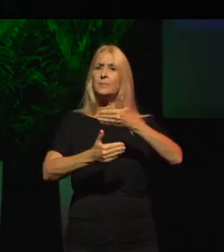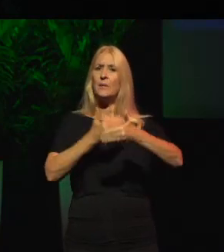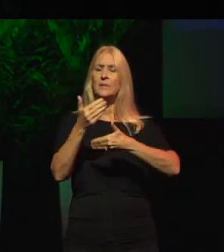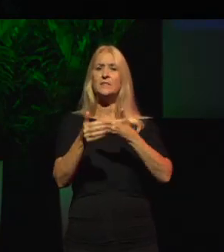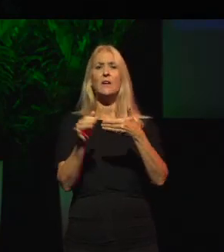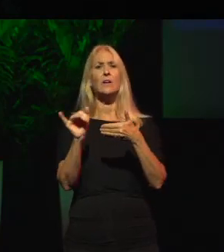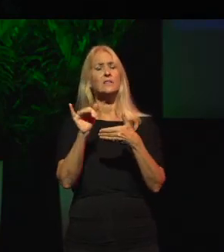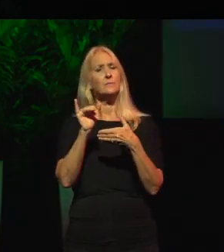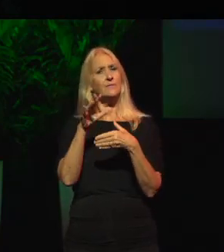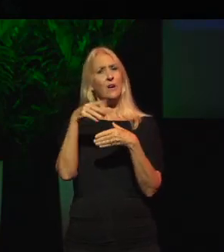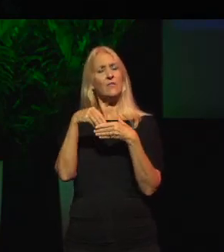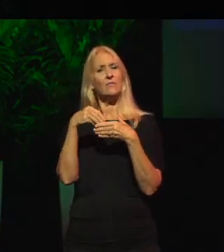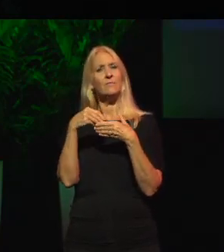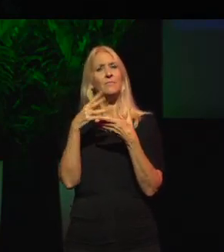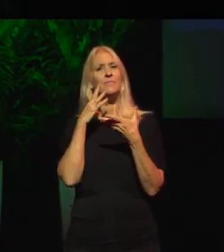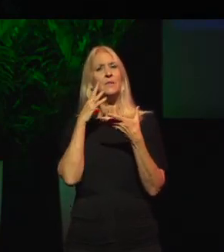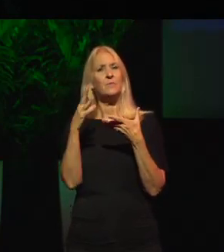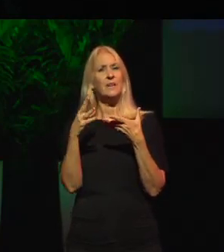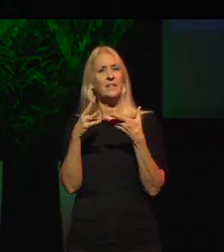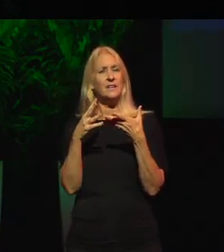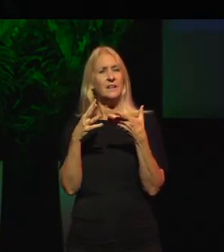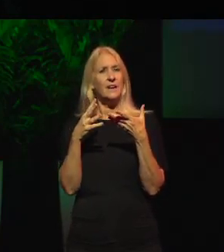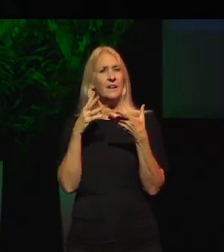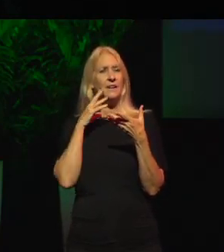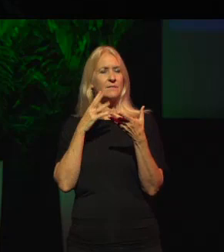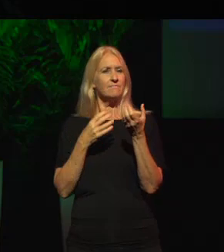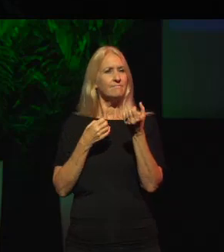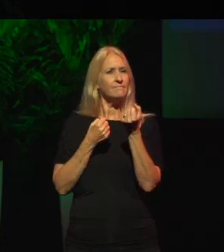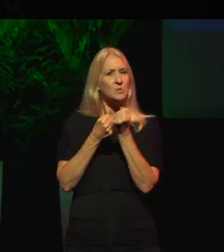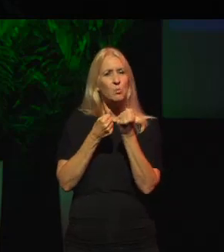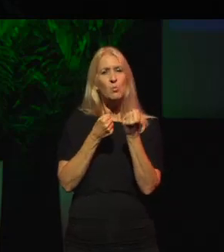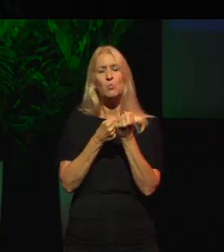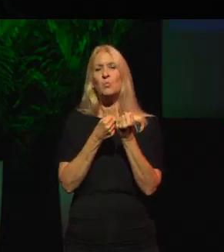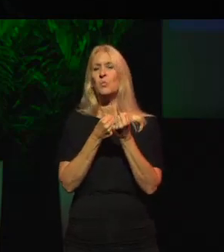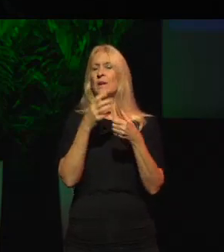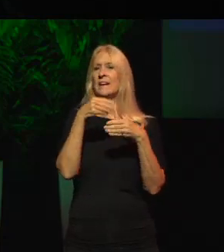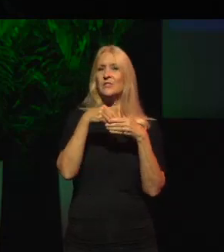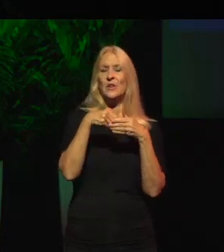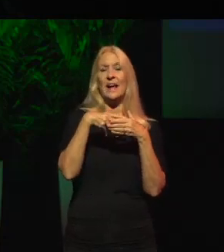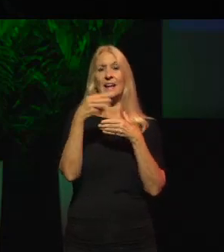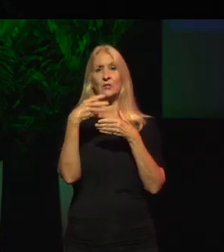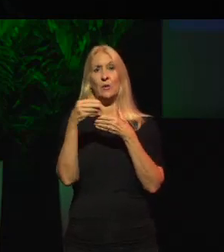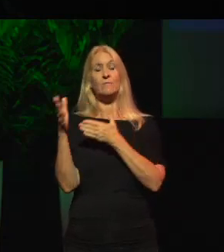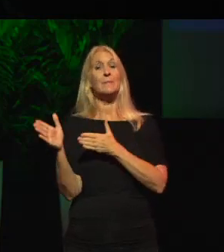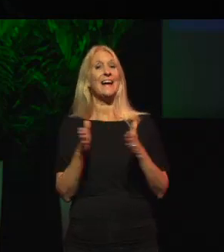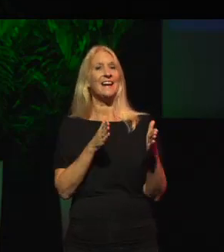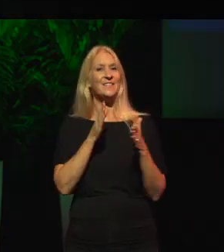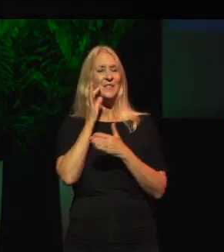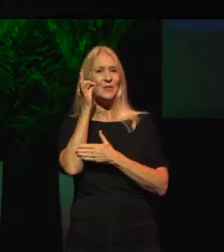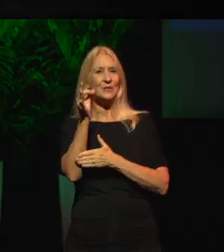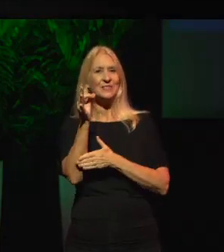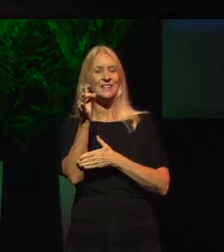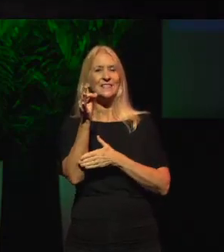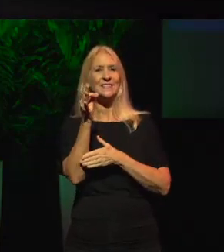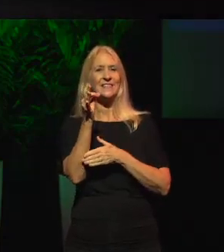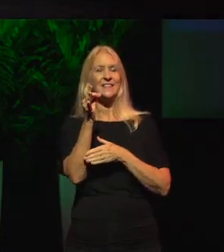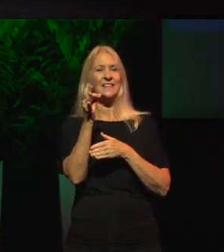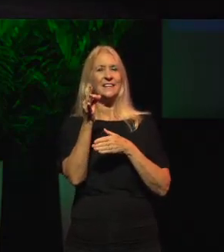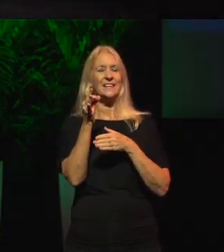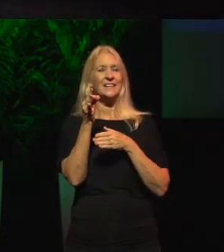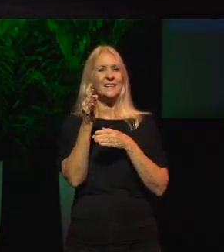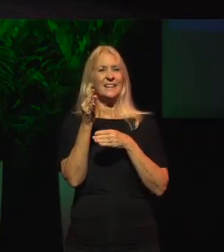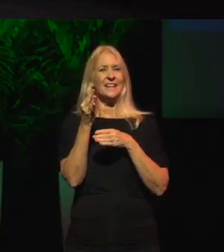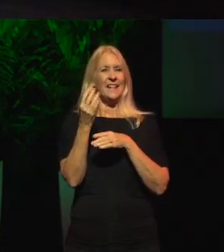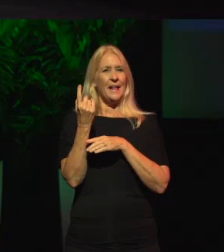for our external and internal stakeholders in planning for the future. In the early results from this past year, we